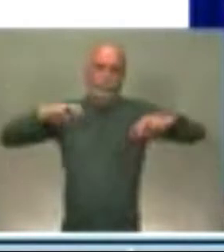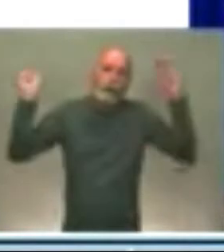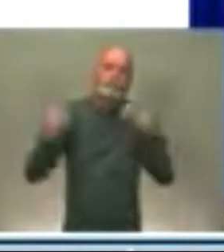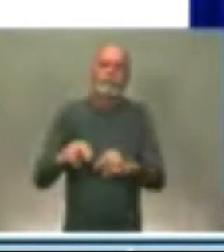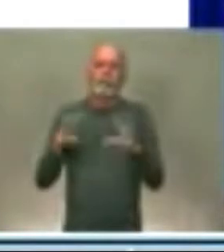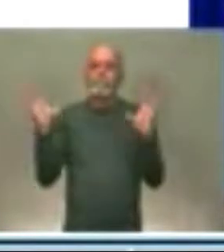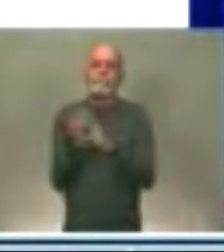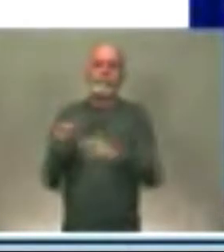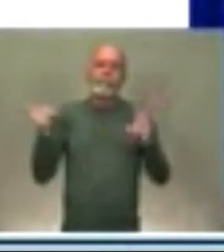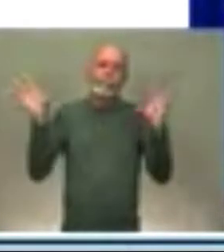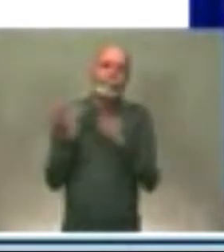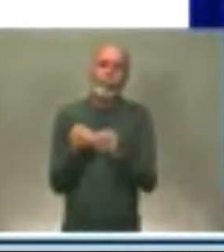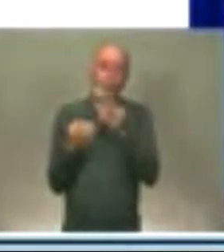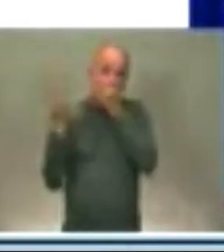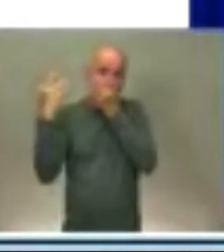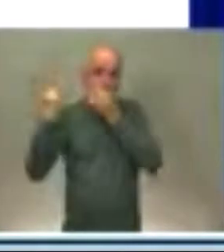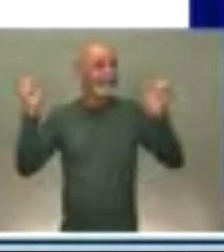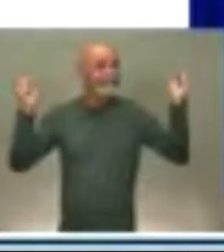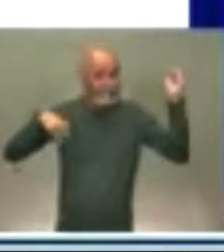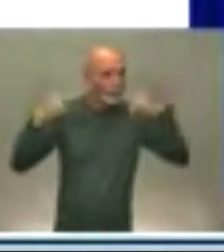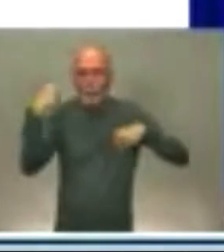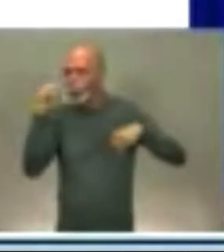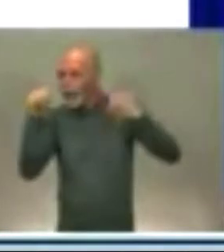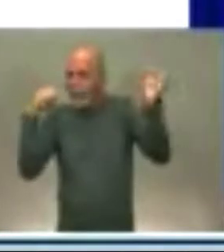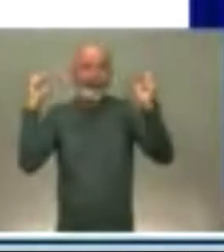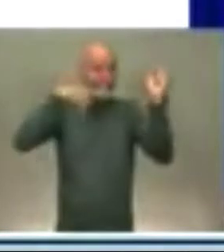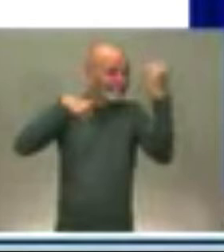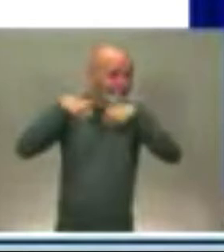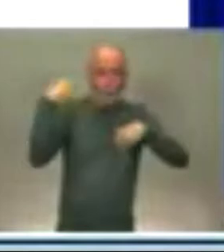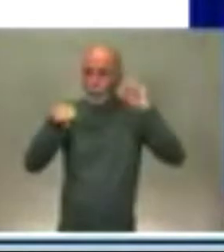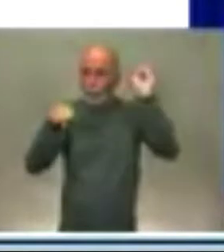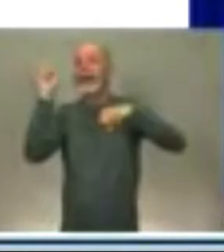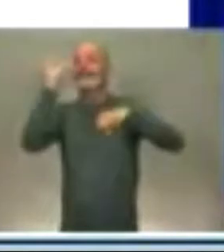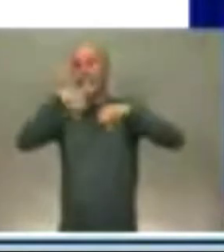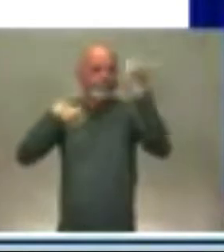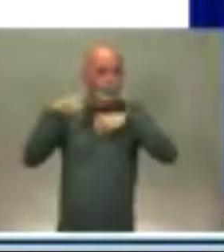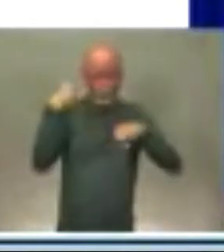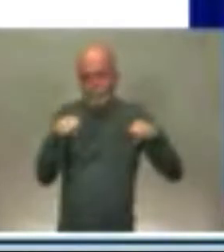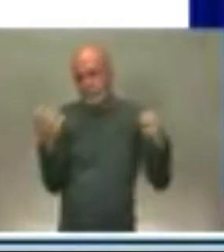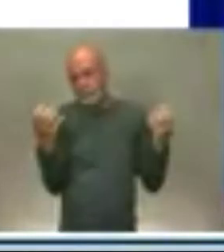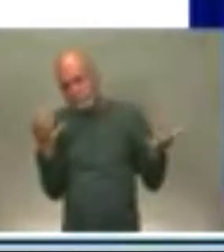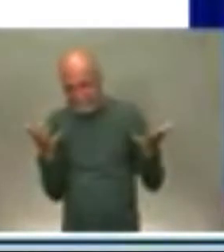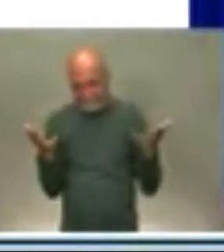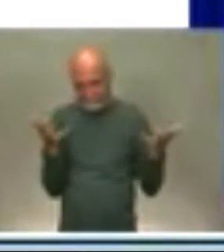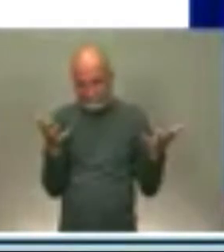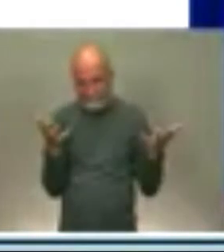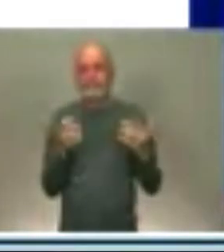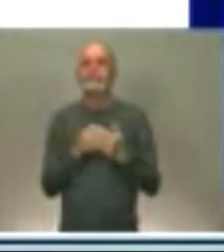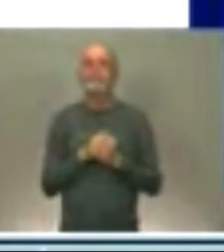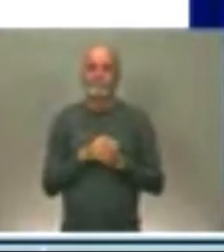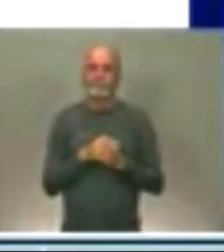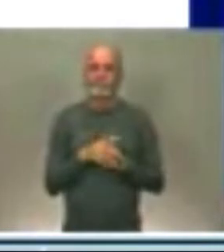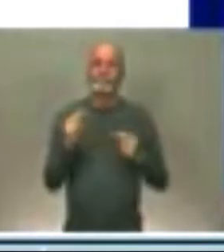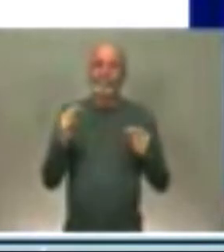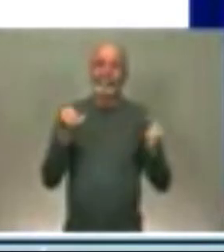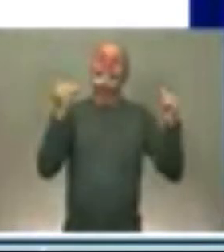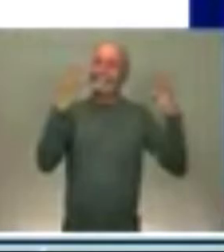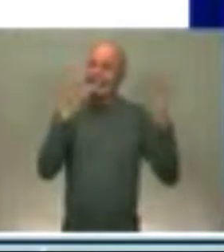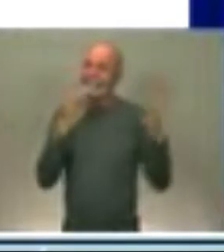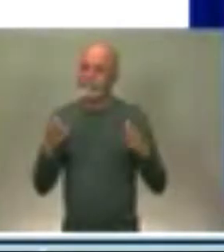don't agree on everything, but they've certainly had discussions, and elements of this plan are as a result of those discussions.